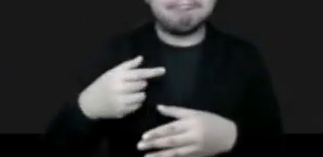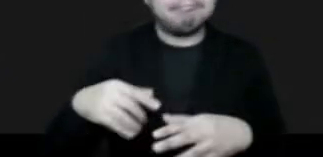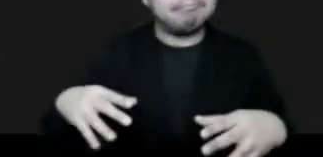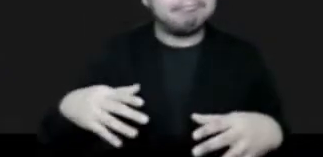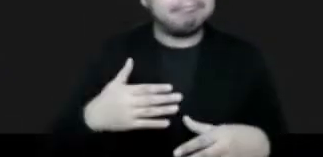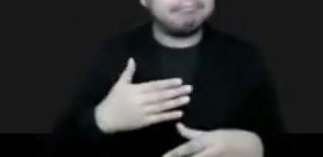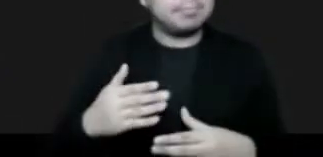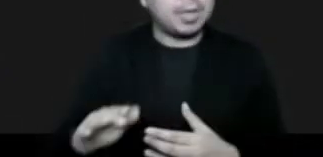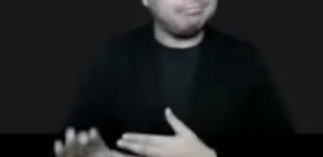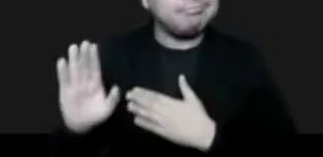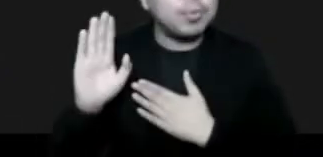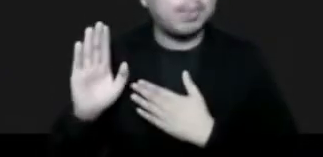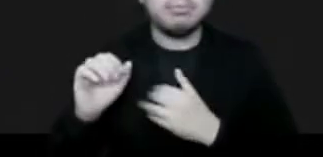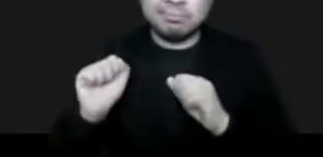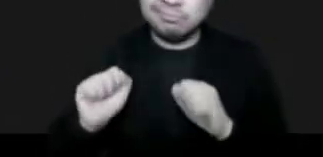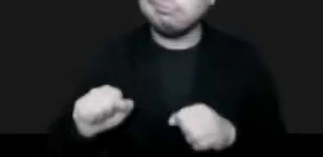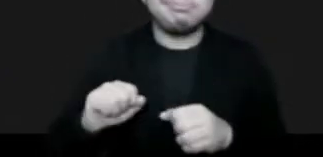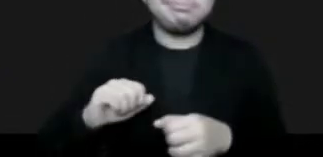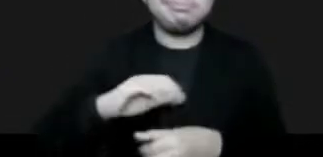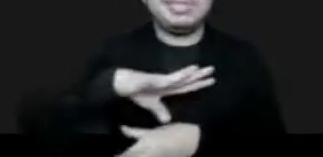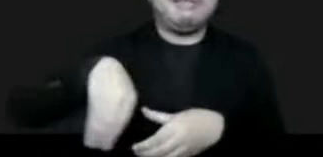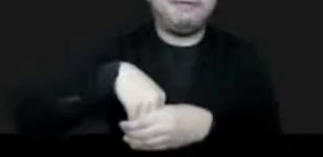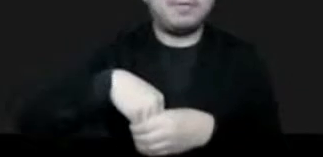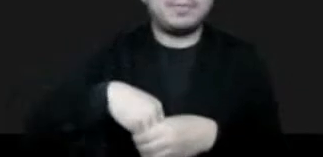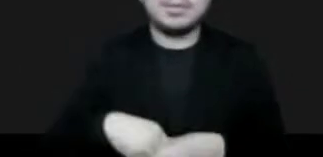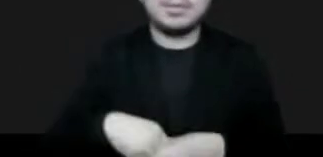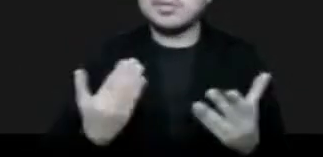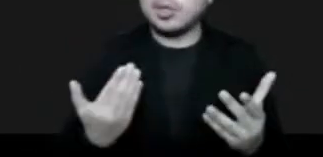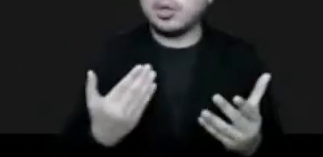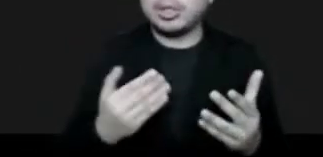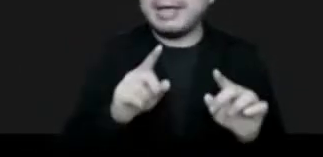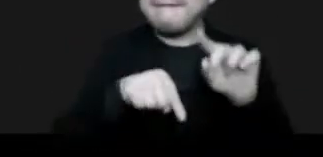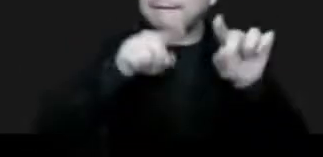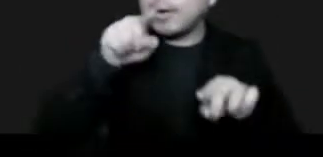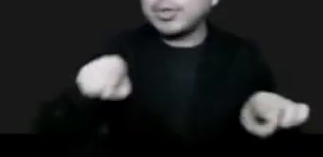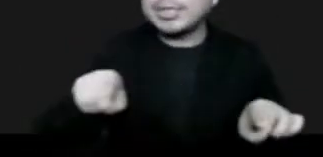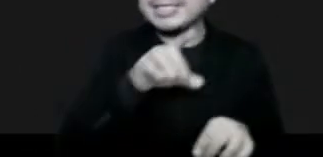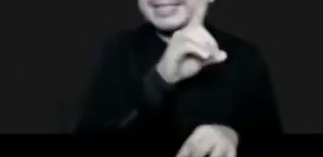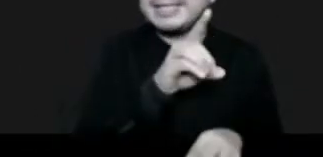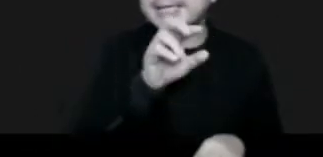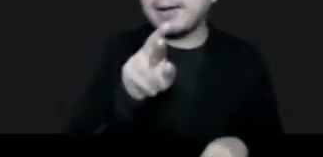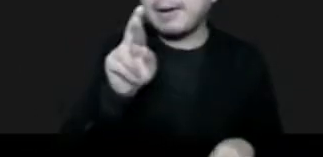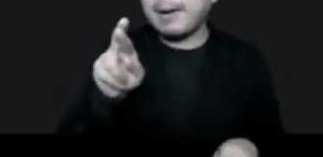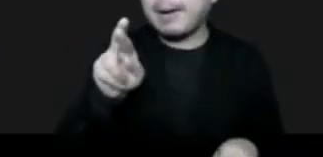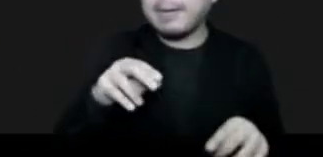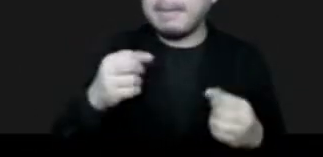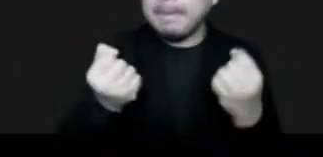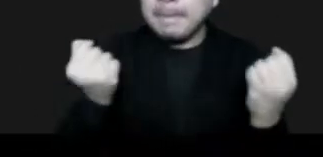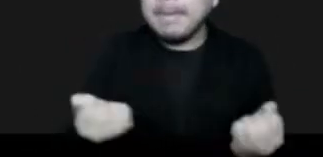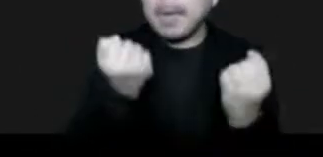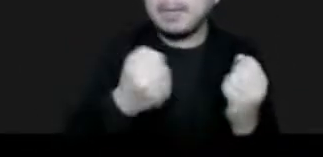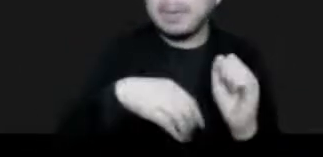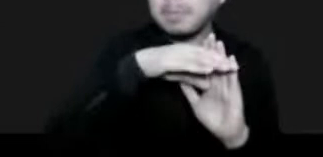So DRM programs in Zimbabwe are inclusive. We have started programs